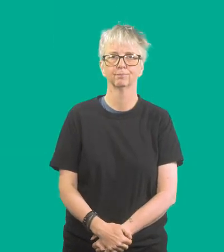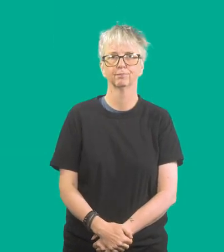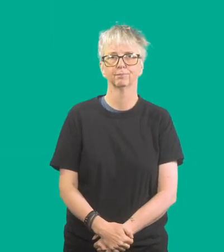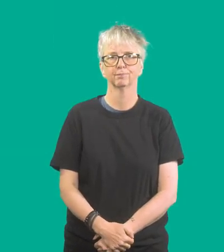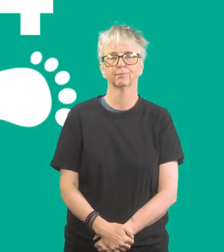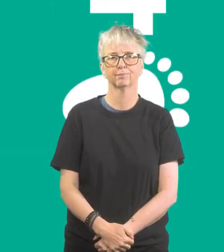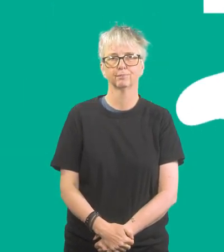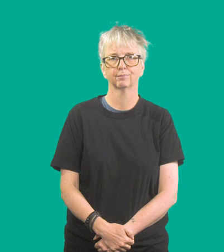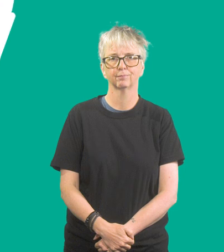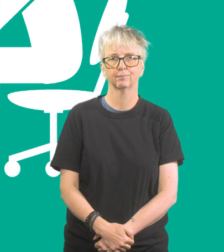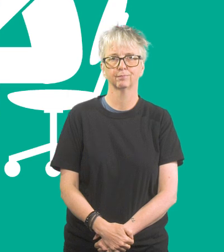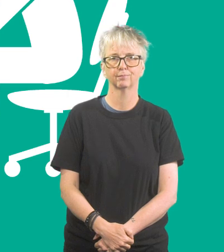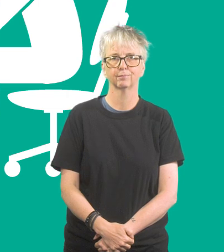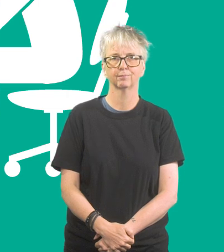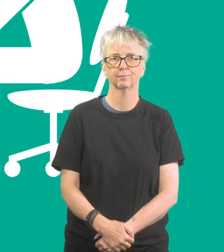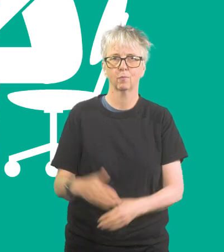Step 4.